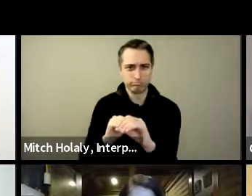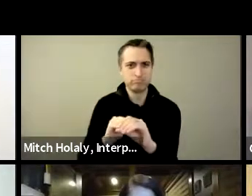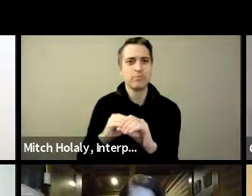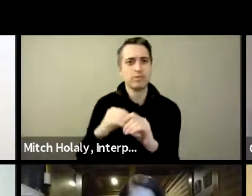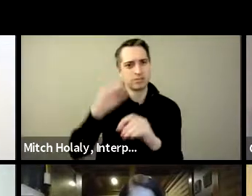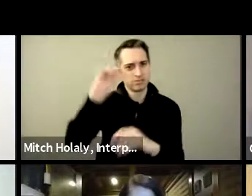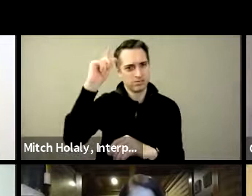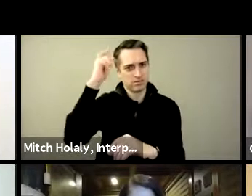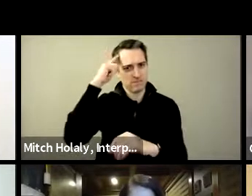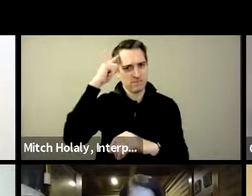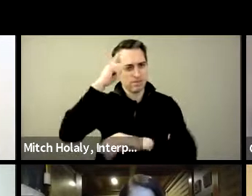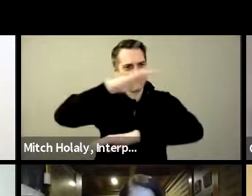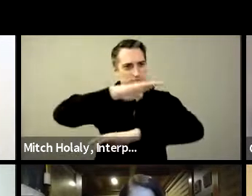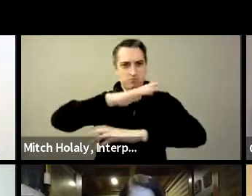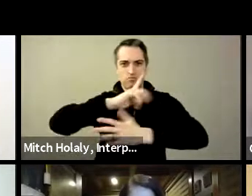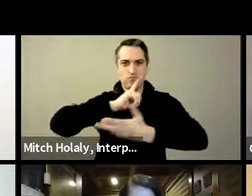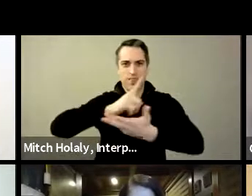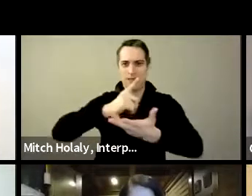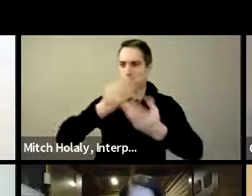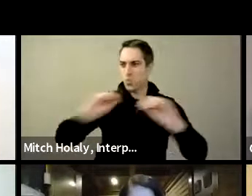happening and we didn't have